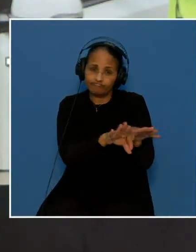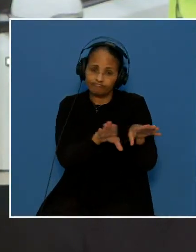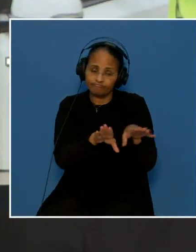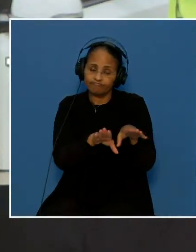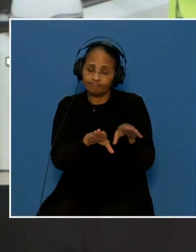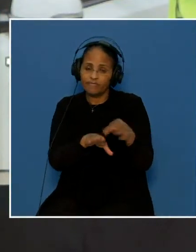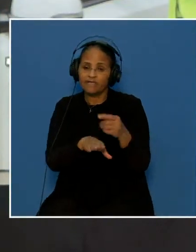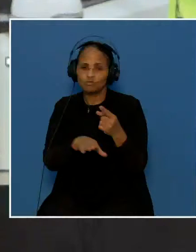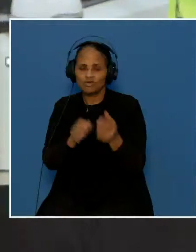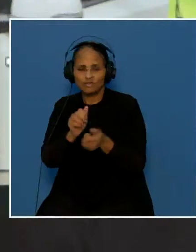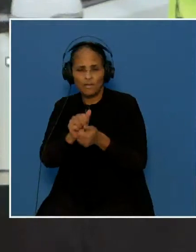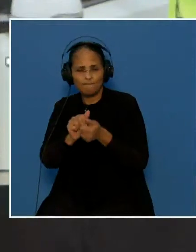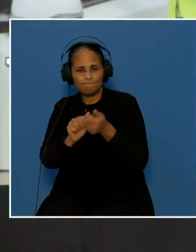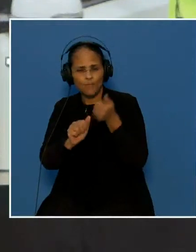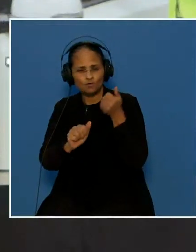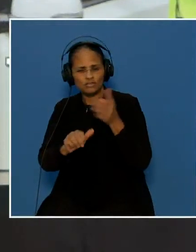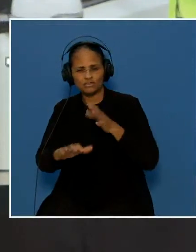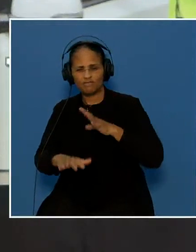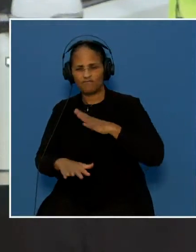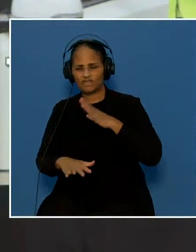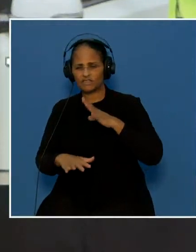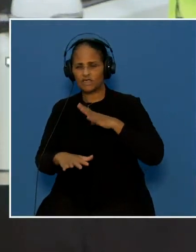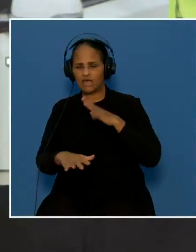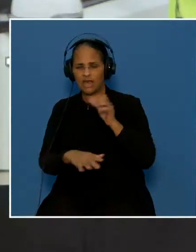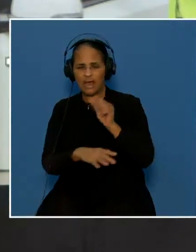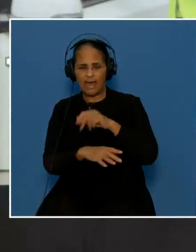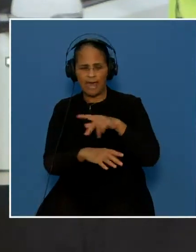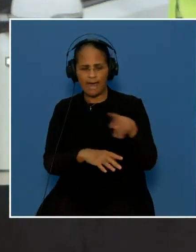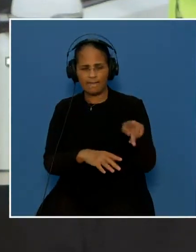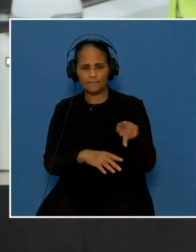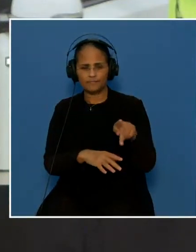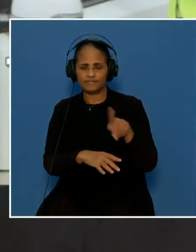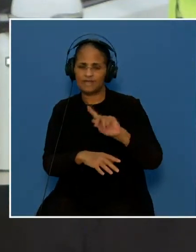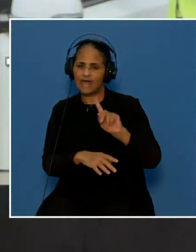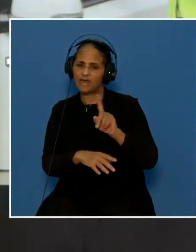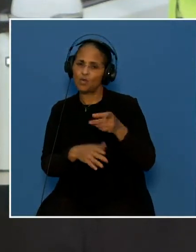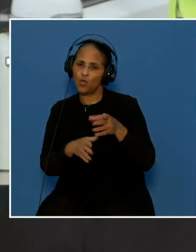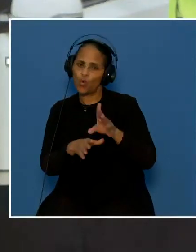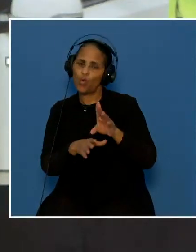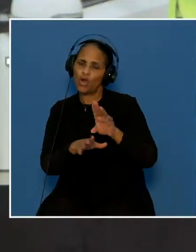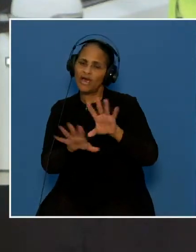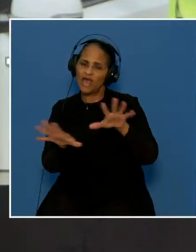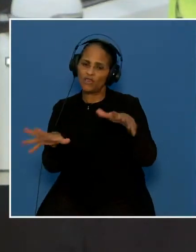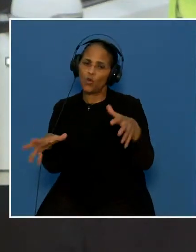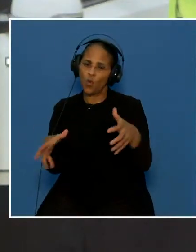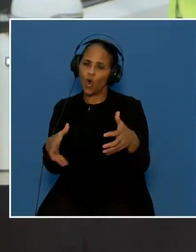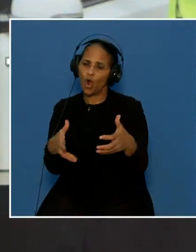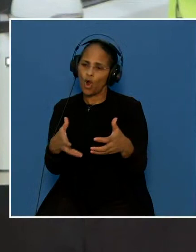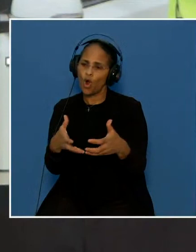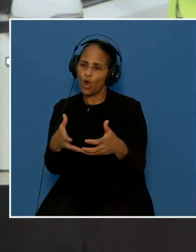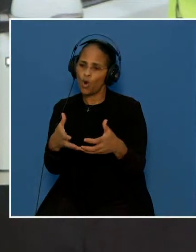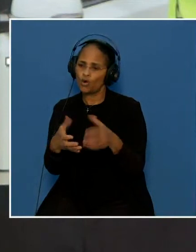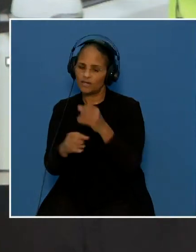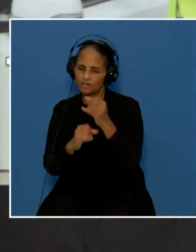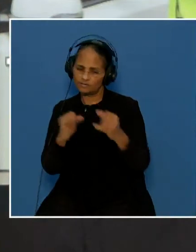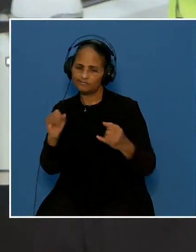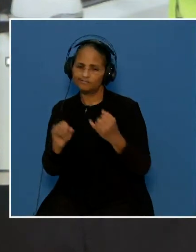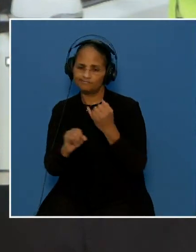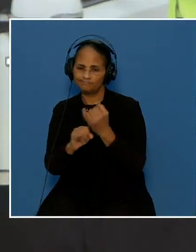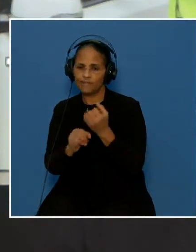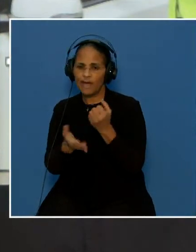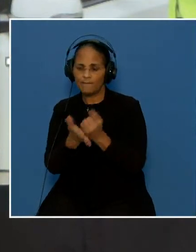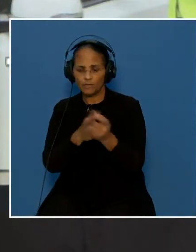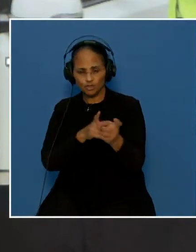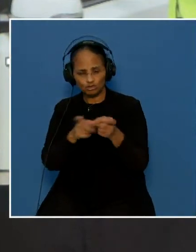It is one of the most sophisticated apps available anywhere in the world for helping to control and minimize the spread